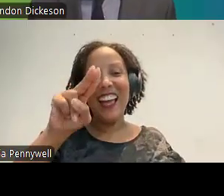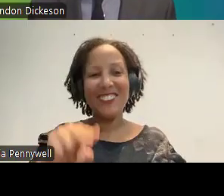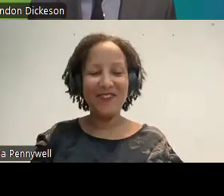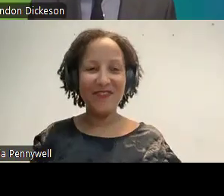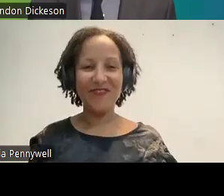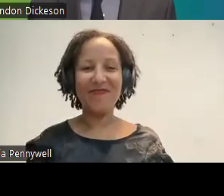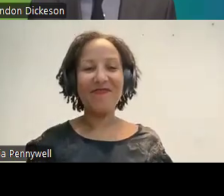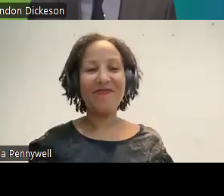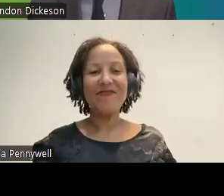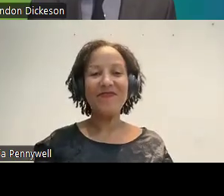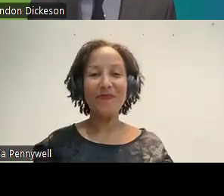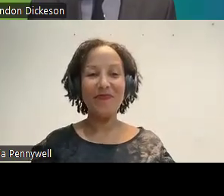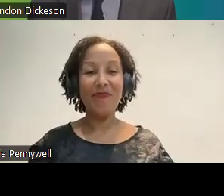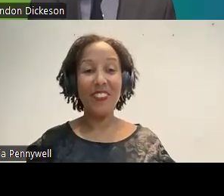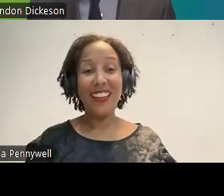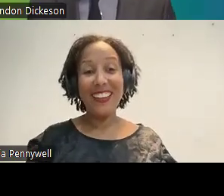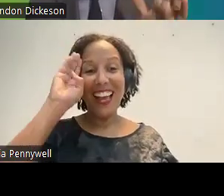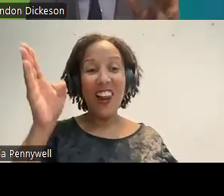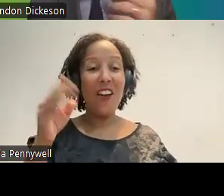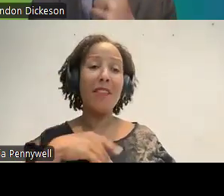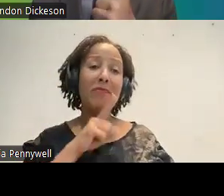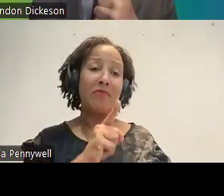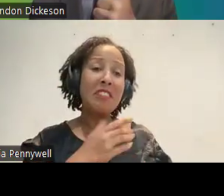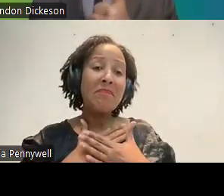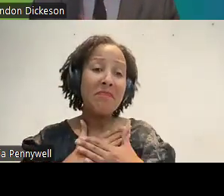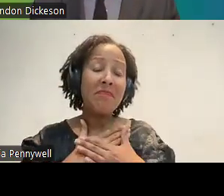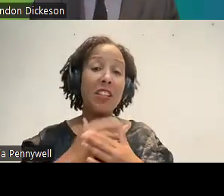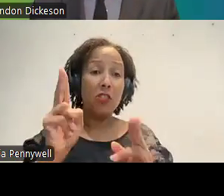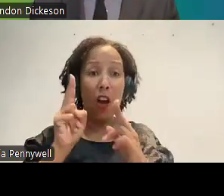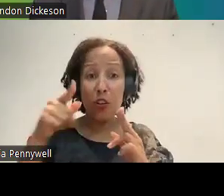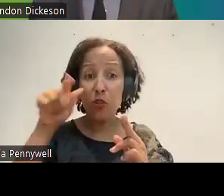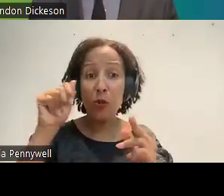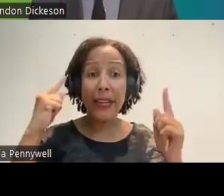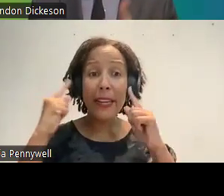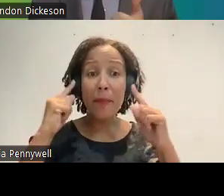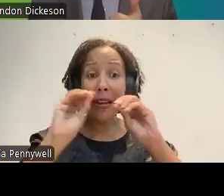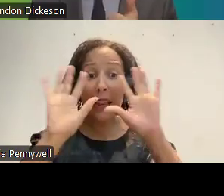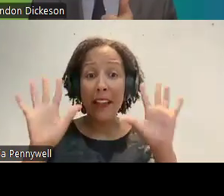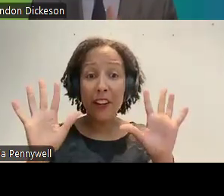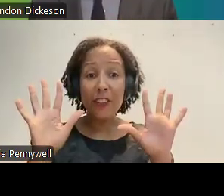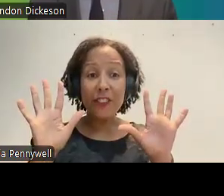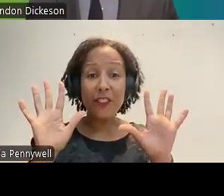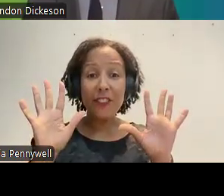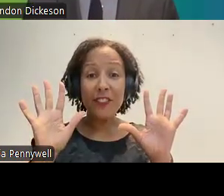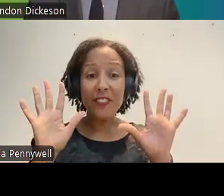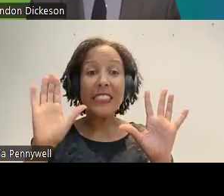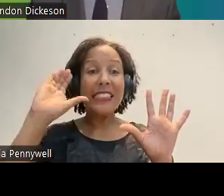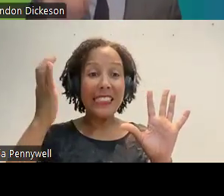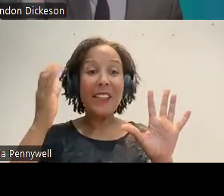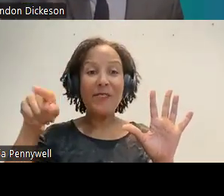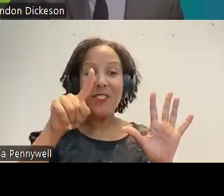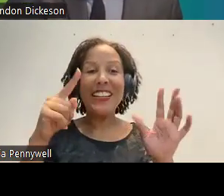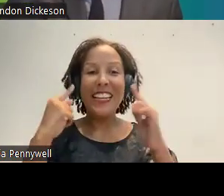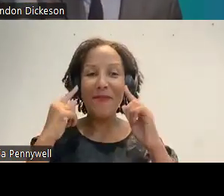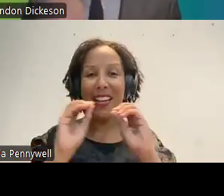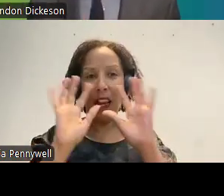honor. I'm very much appreciative. And is my sound okay? Everybody can hear me good? Looks like it. All right, fantastic. Please